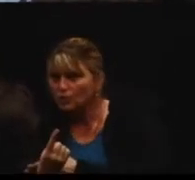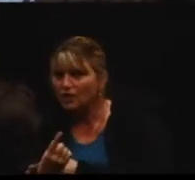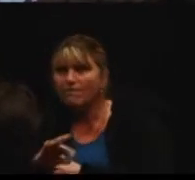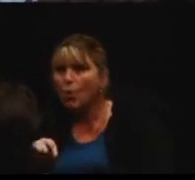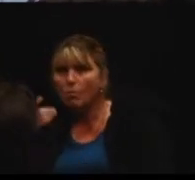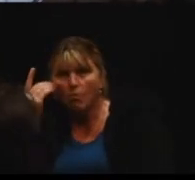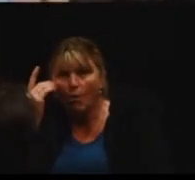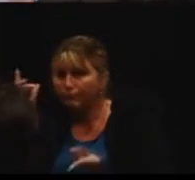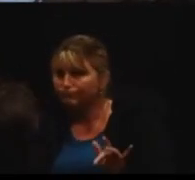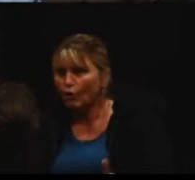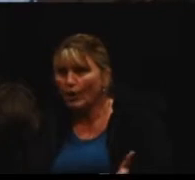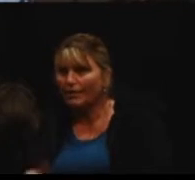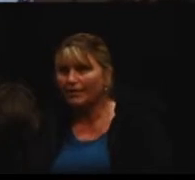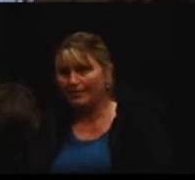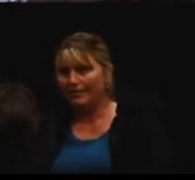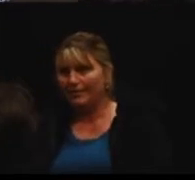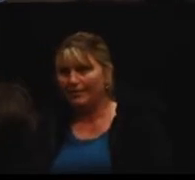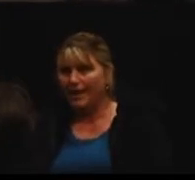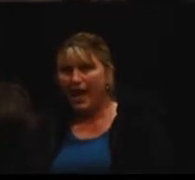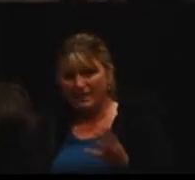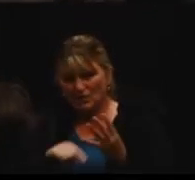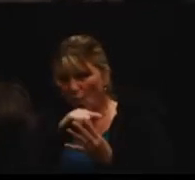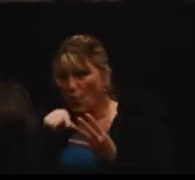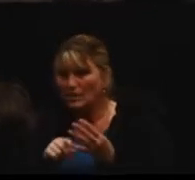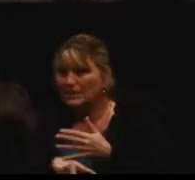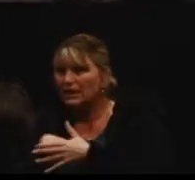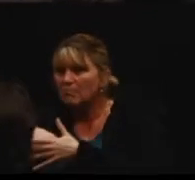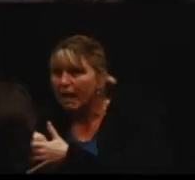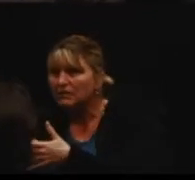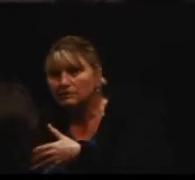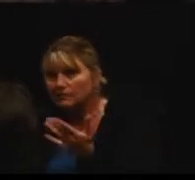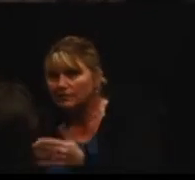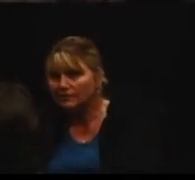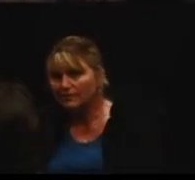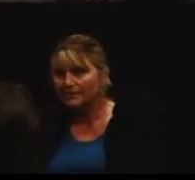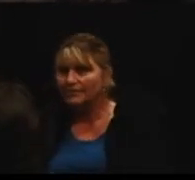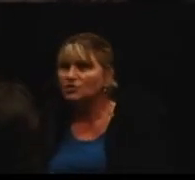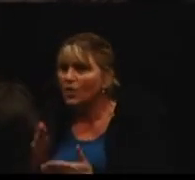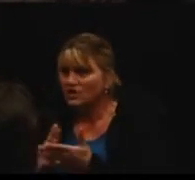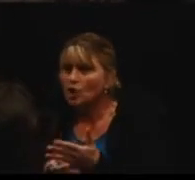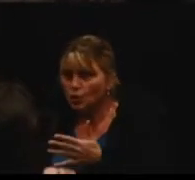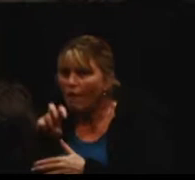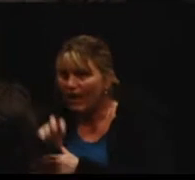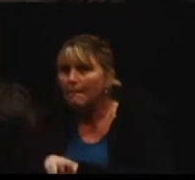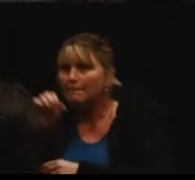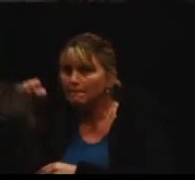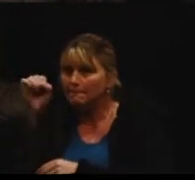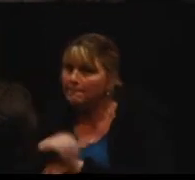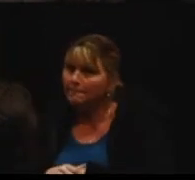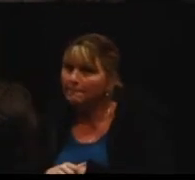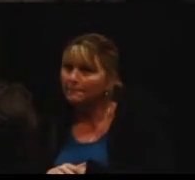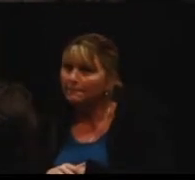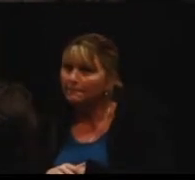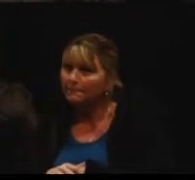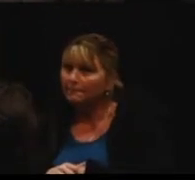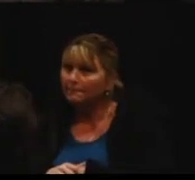mobile, despite the fact that there's all those things in front of them. So there's a lot to overcome, I think, in terms of